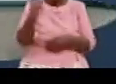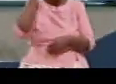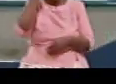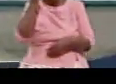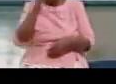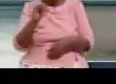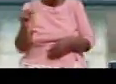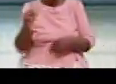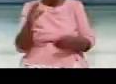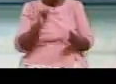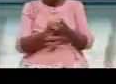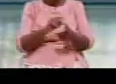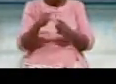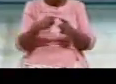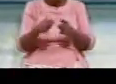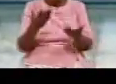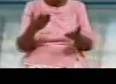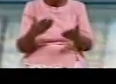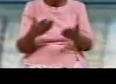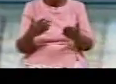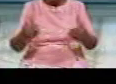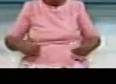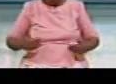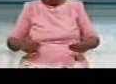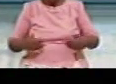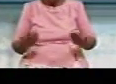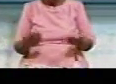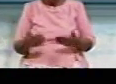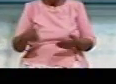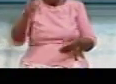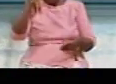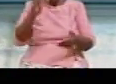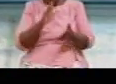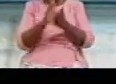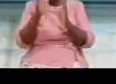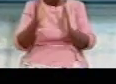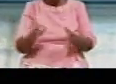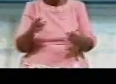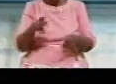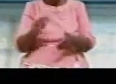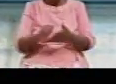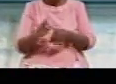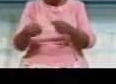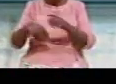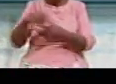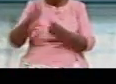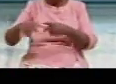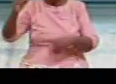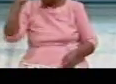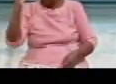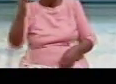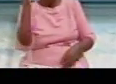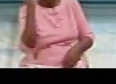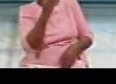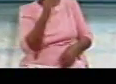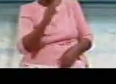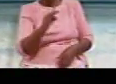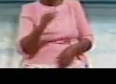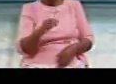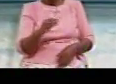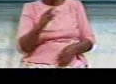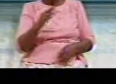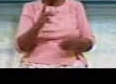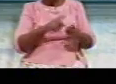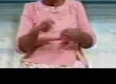you were a younger believer, the way you would do evangelism, you didn't need any push, you didn't